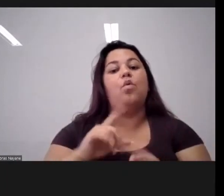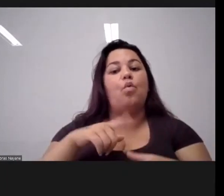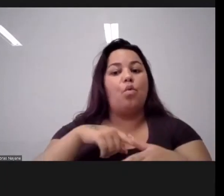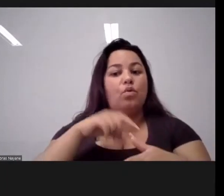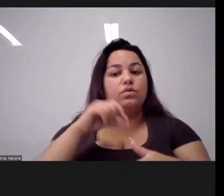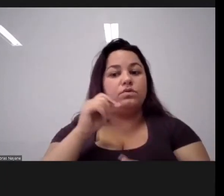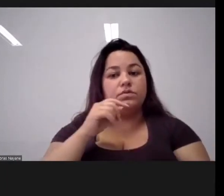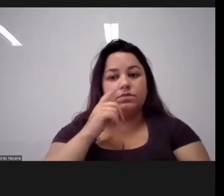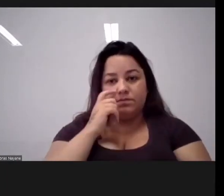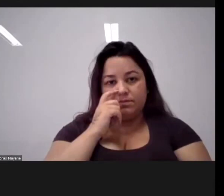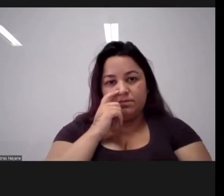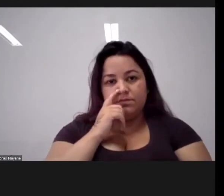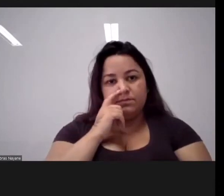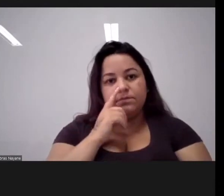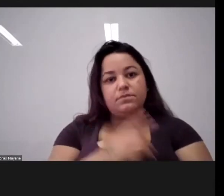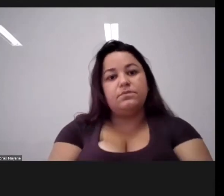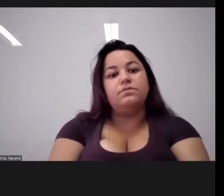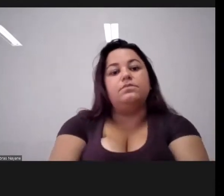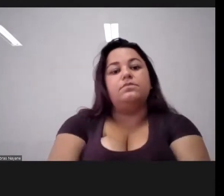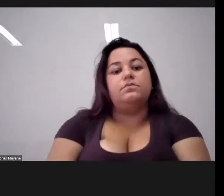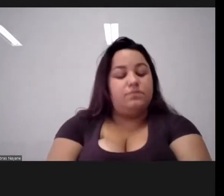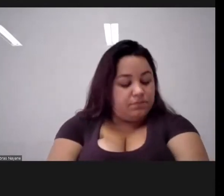screen.